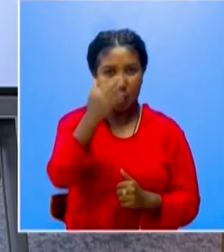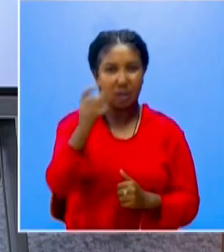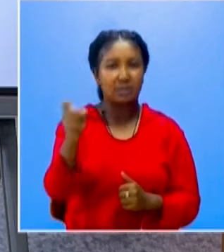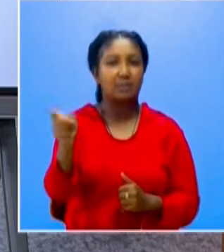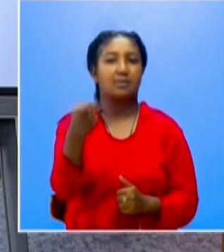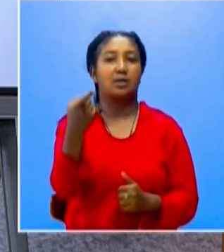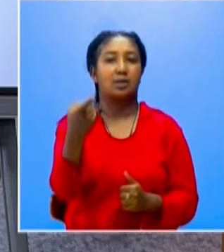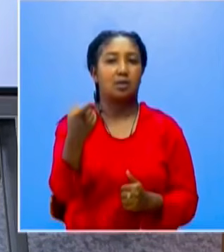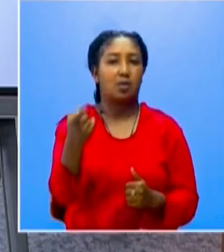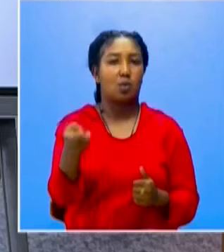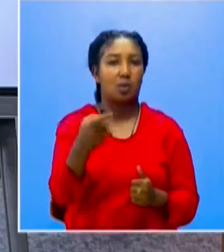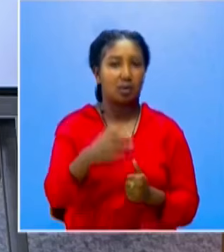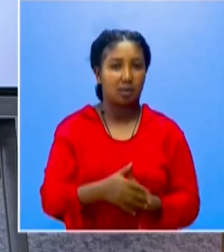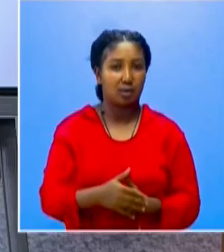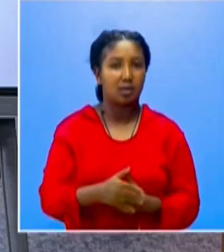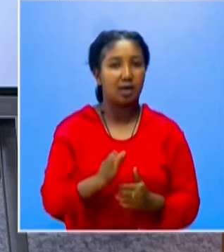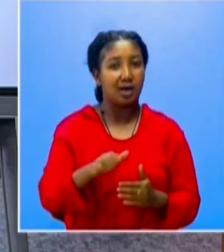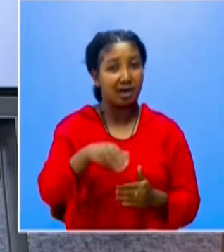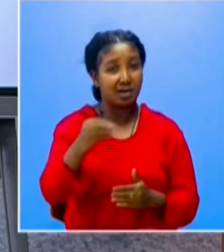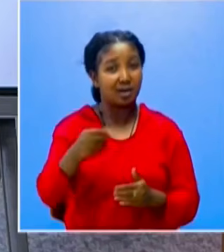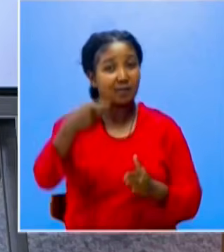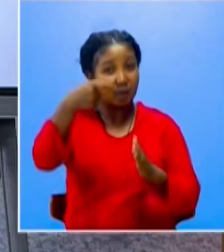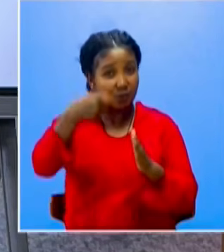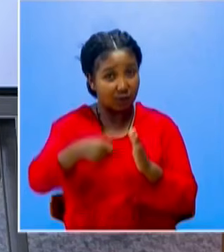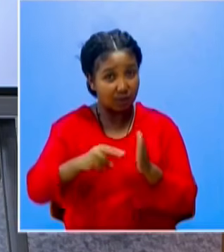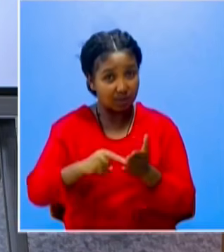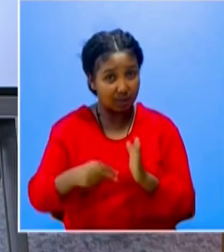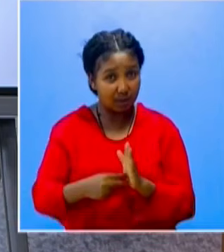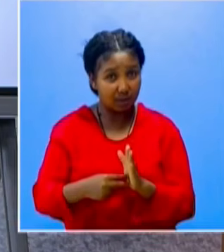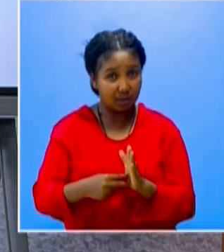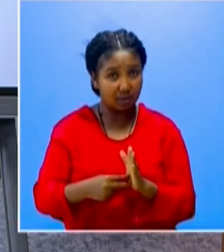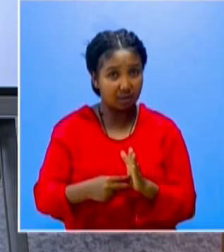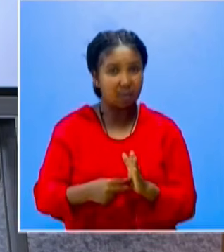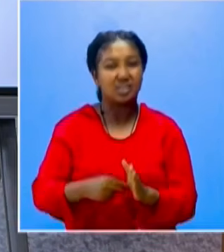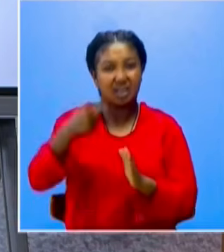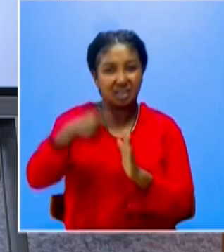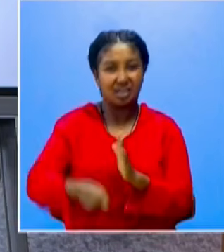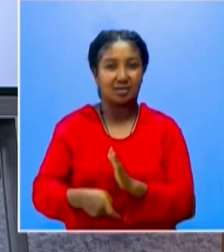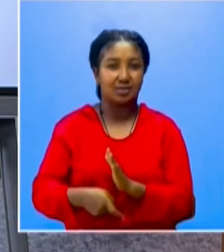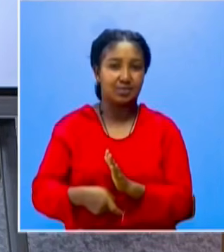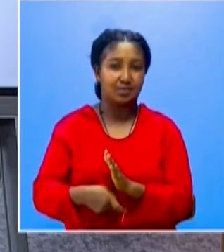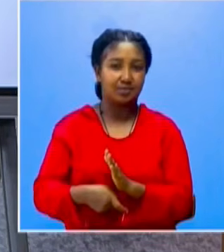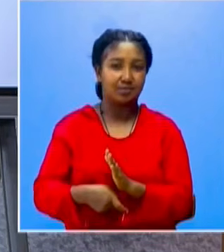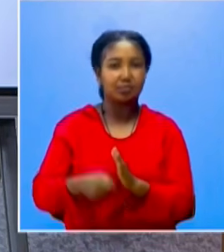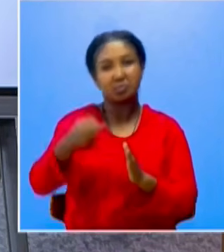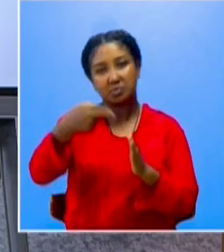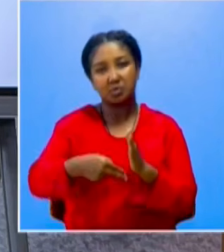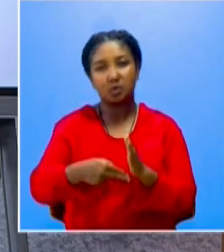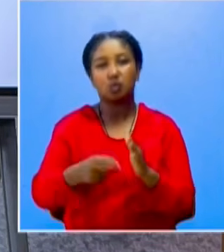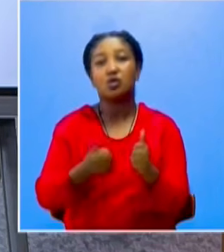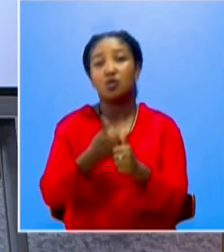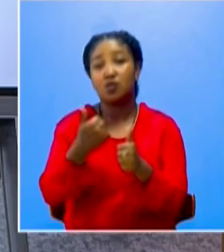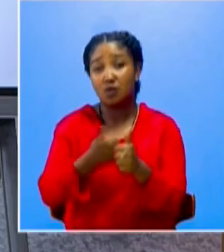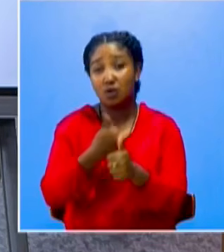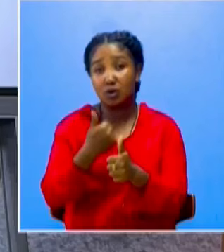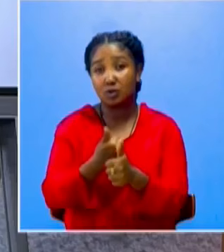something happens. And effect means the result which is followed